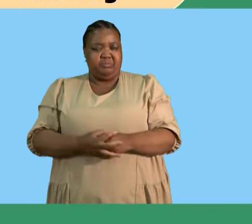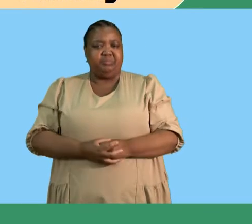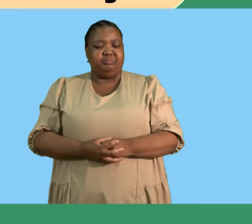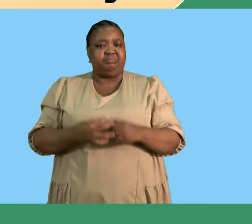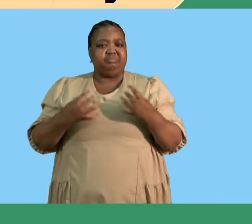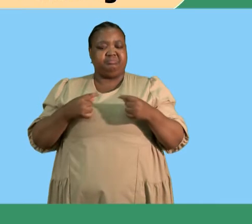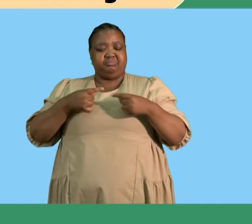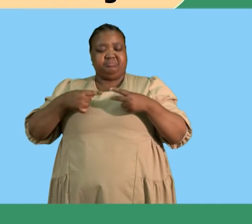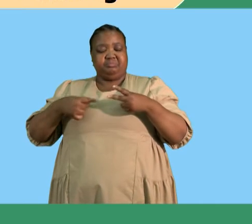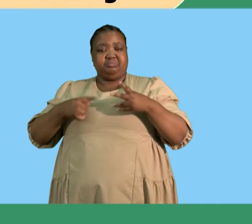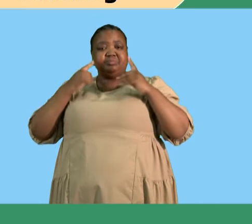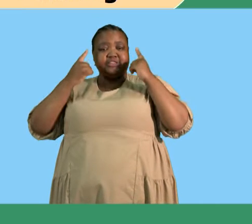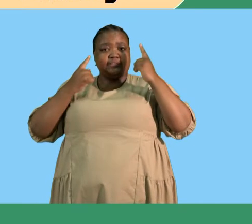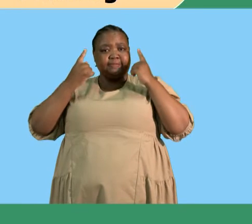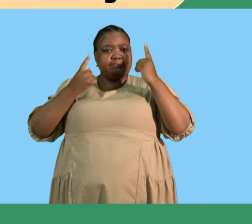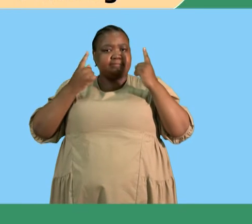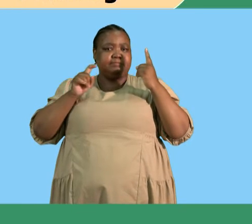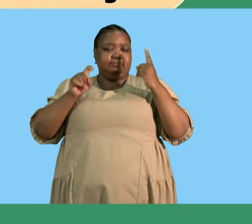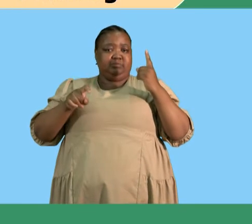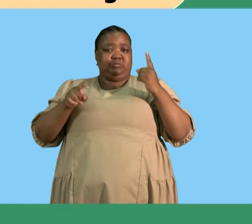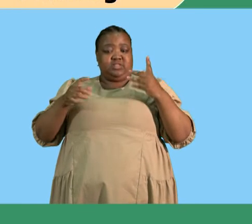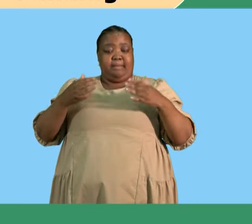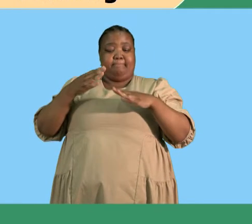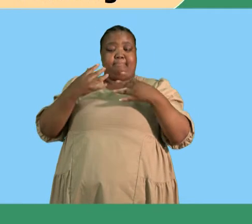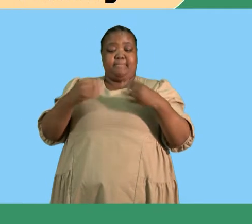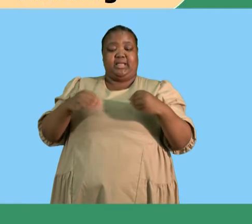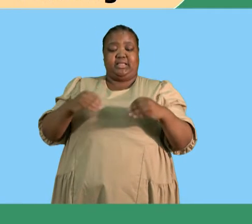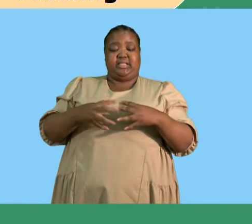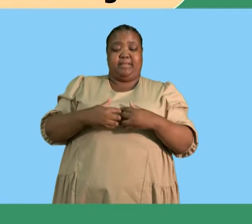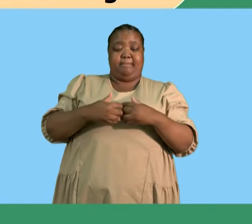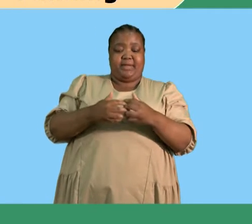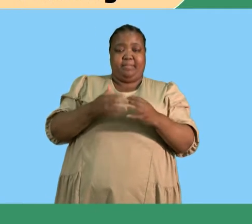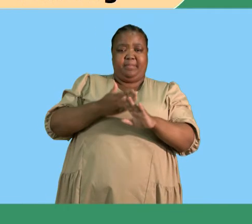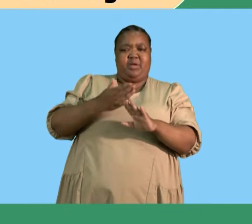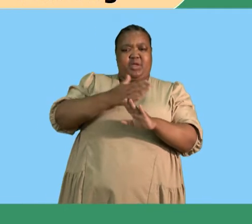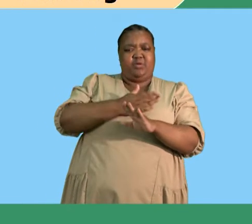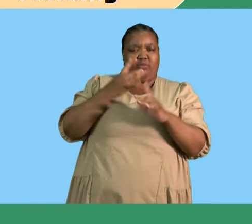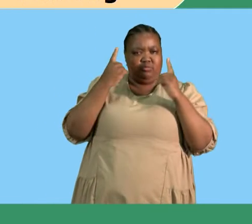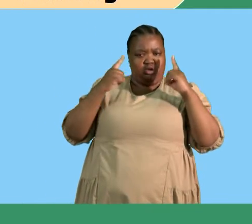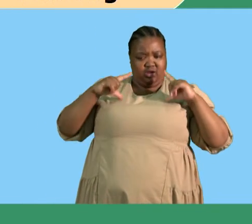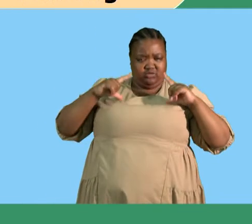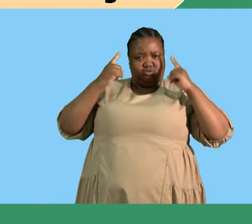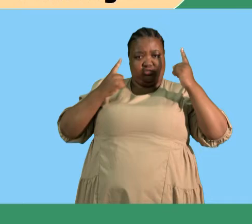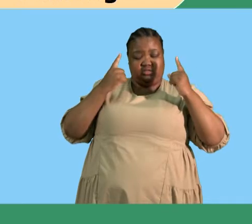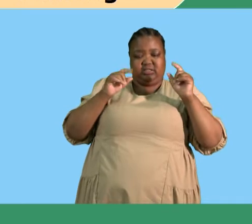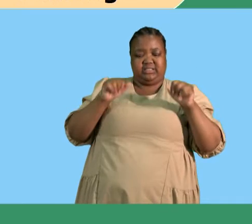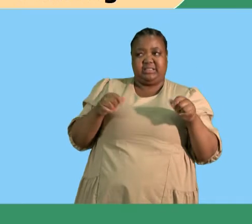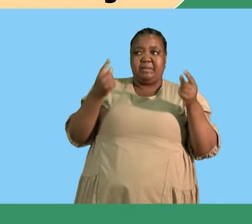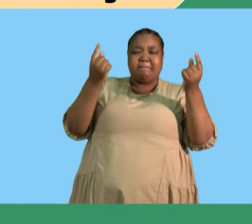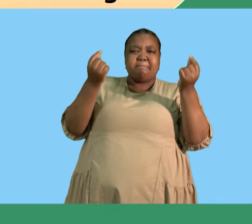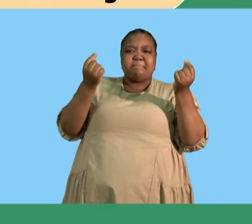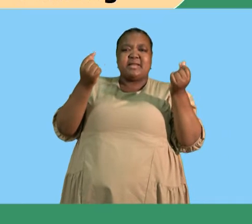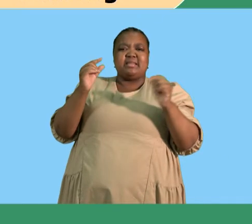the factors to consider when initiating and before starting a business. We then need to consider